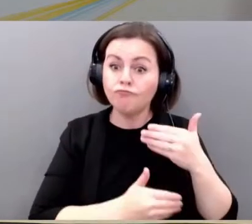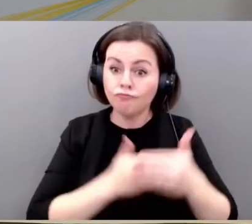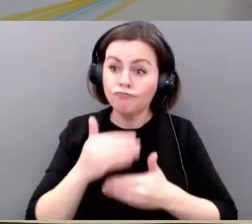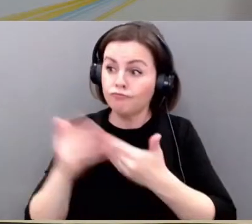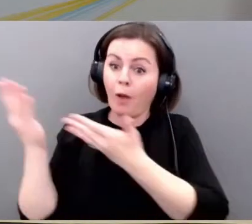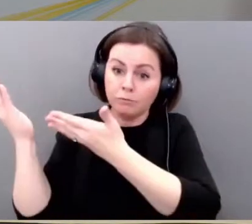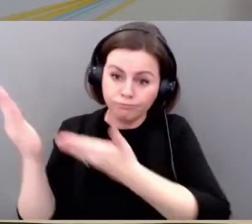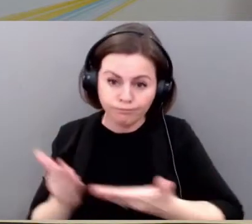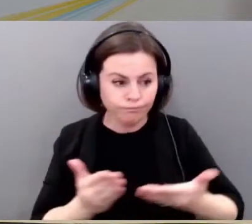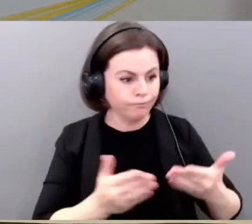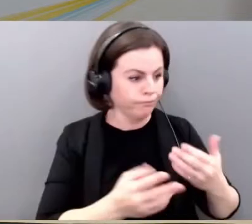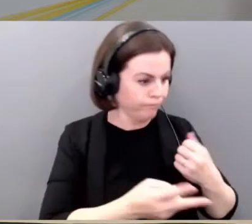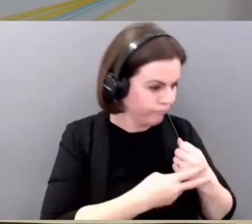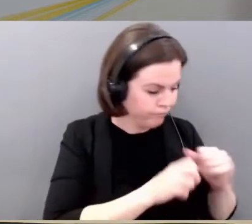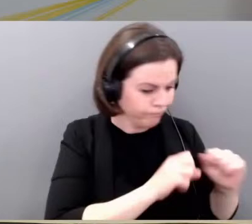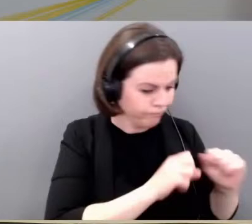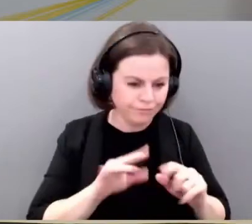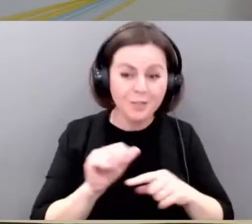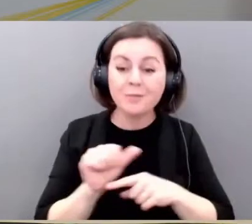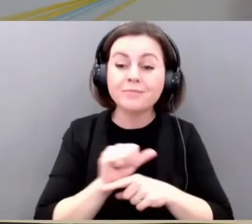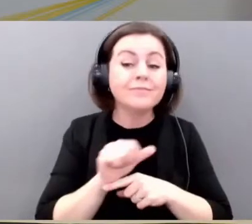so we were pleased and